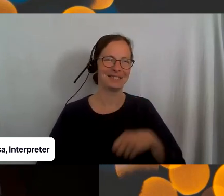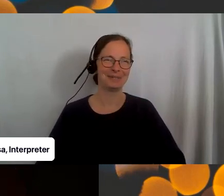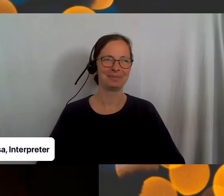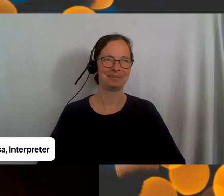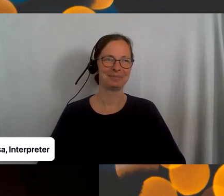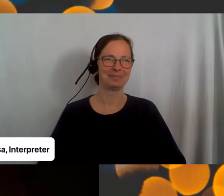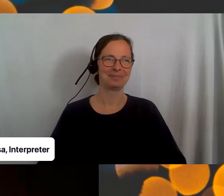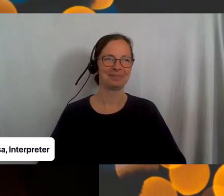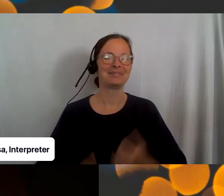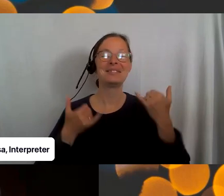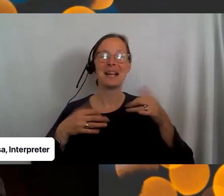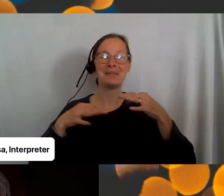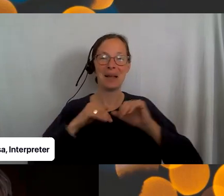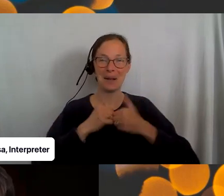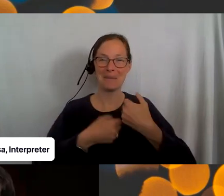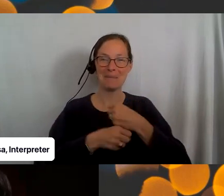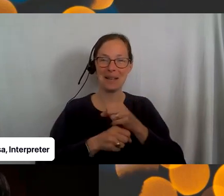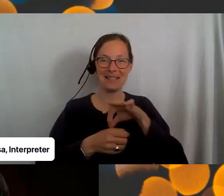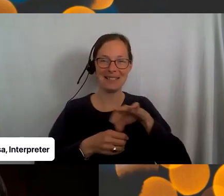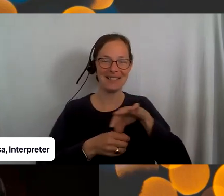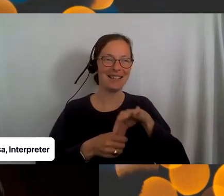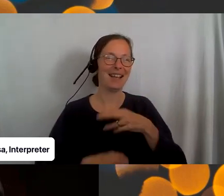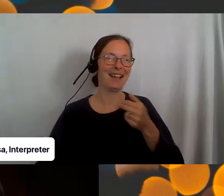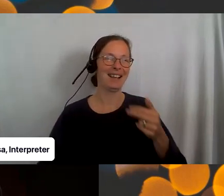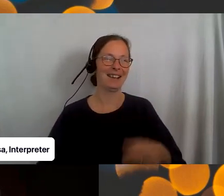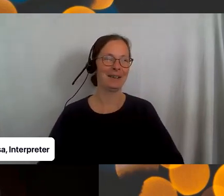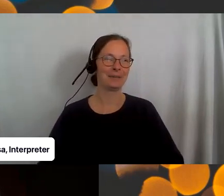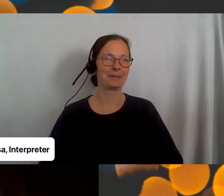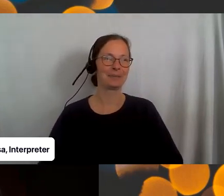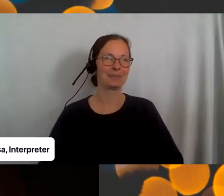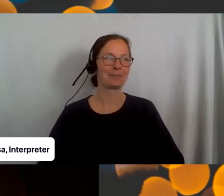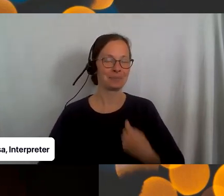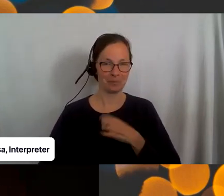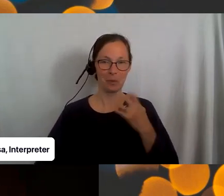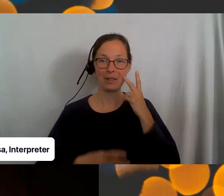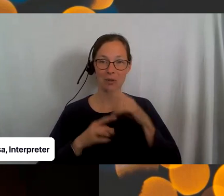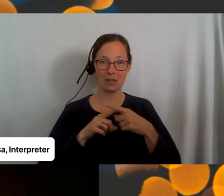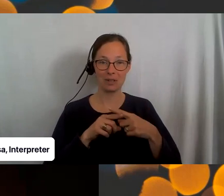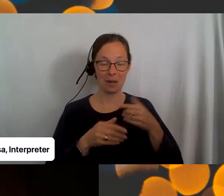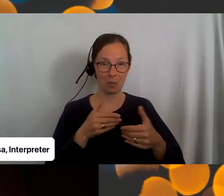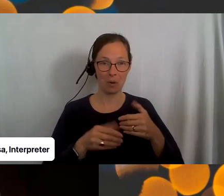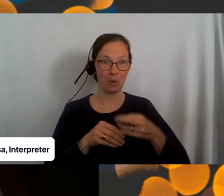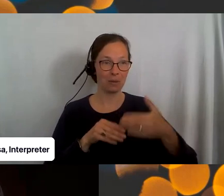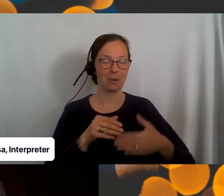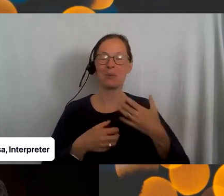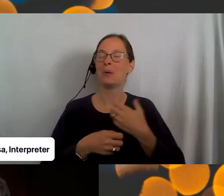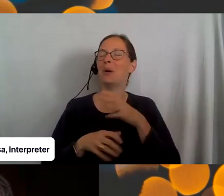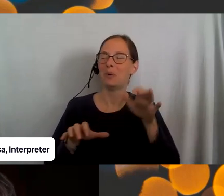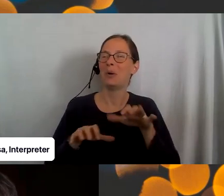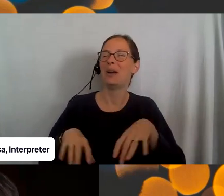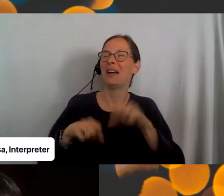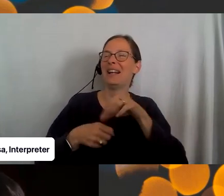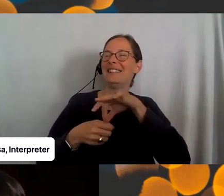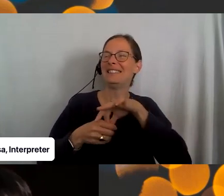Now, can you explain how to make tea? We want to see your knitting in progress. We're gonna do a tea making class